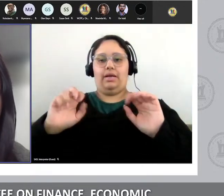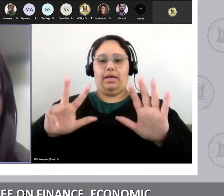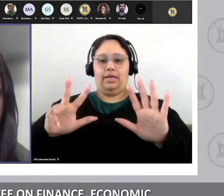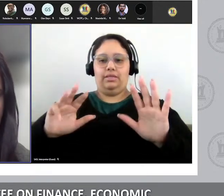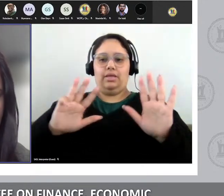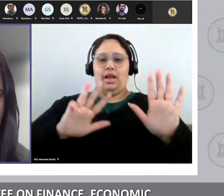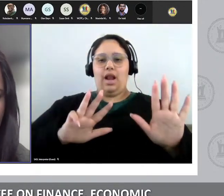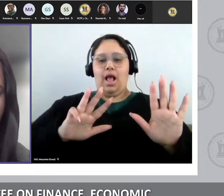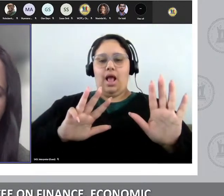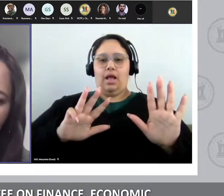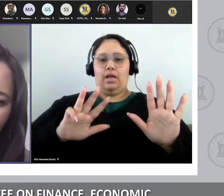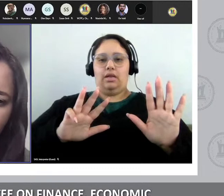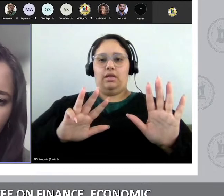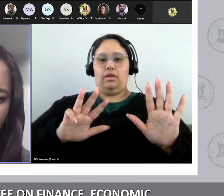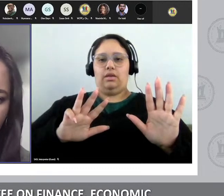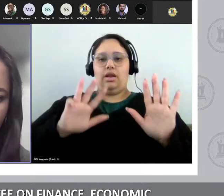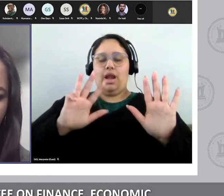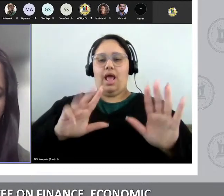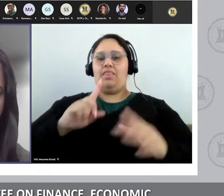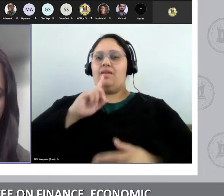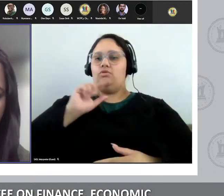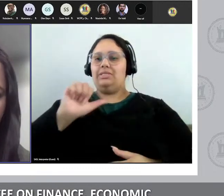says